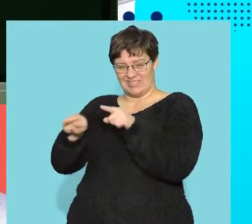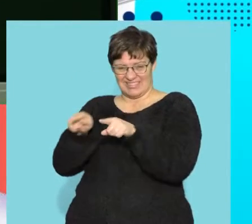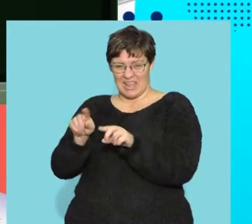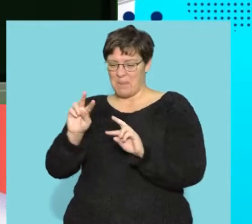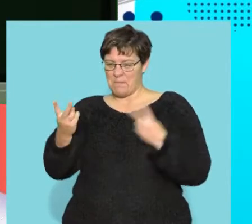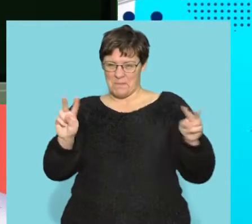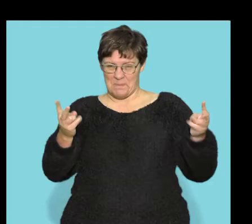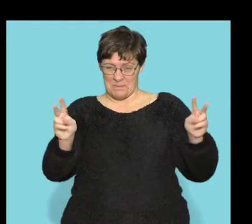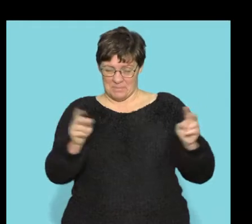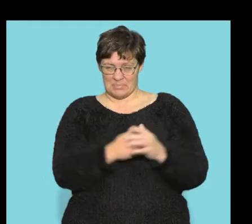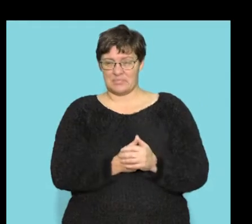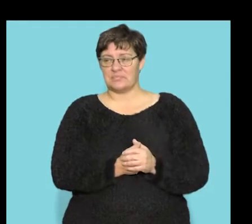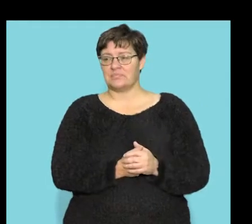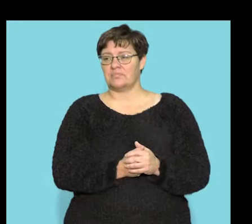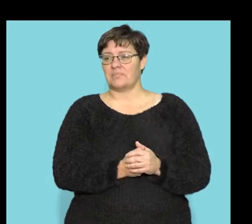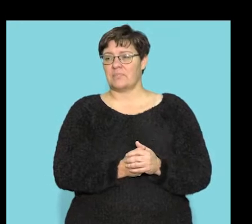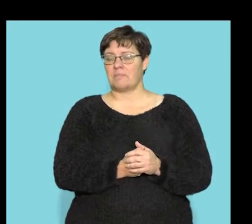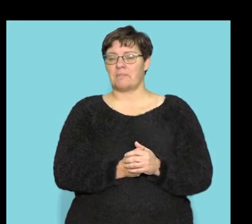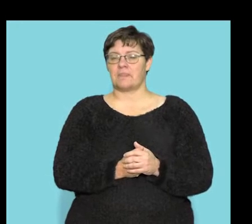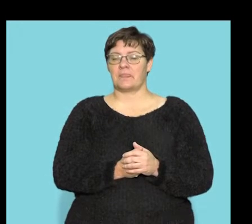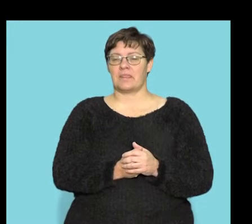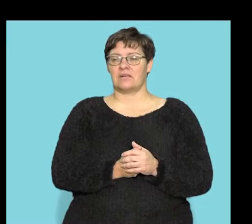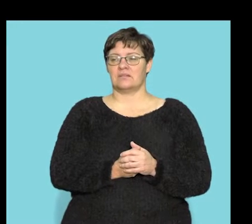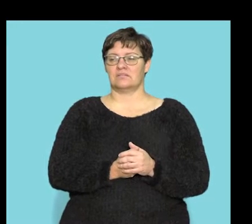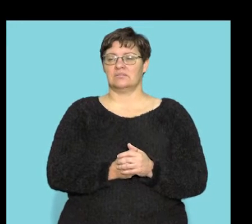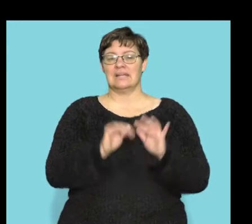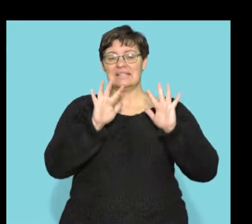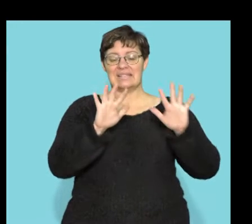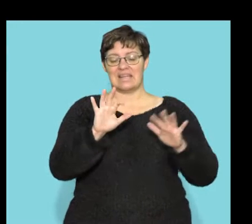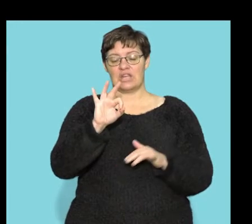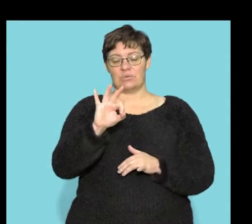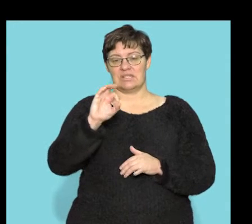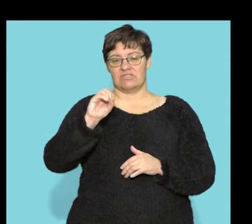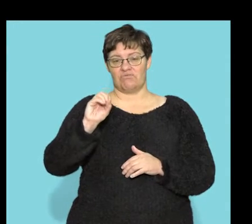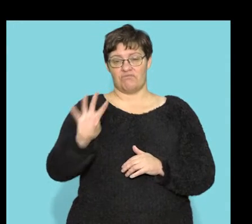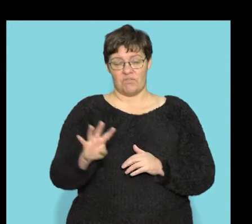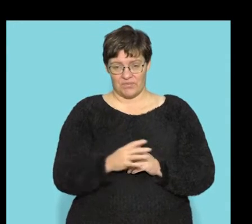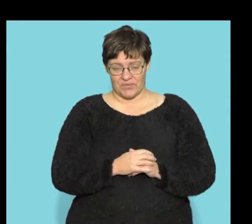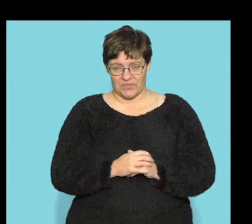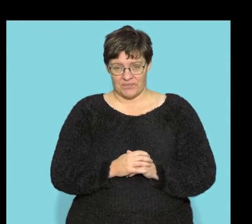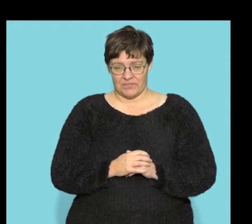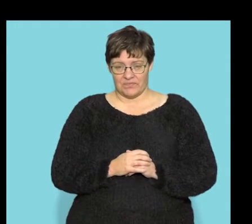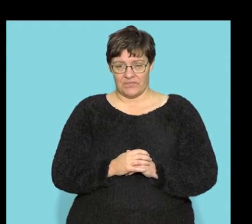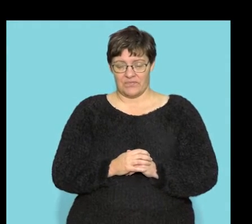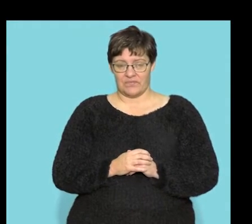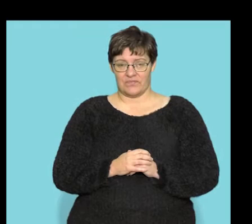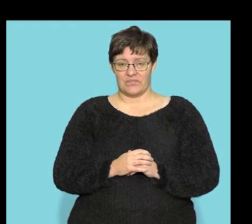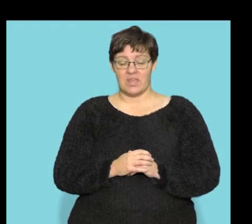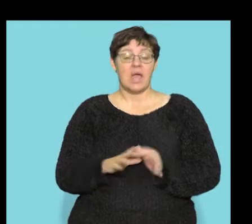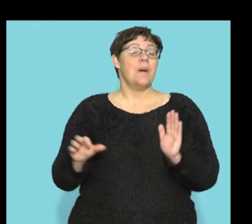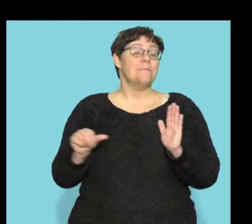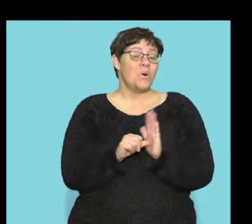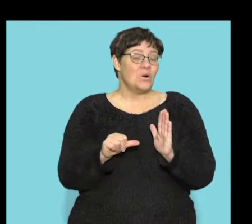Okay, so here it goes under trade and other payables, deferred income, 10,304. Another important